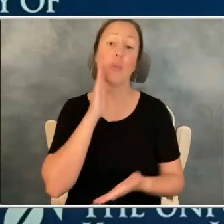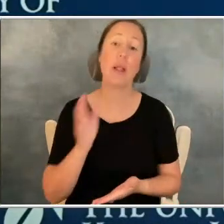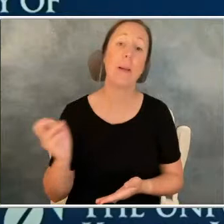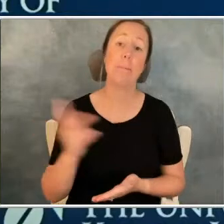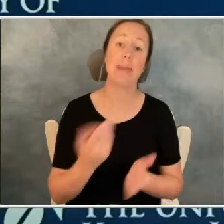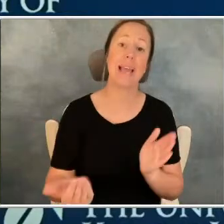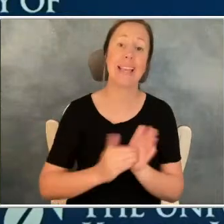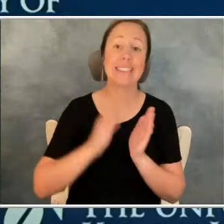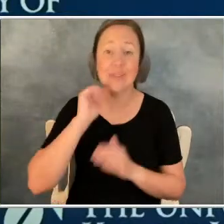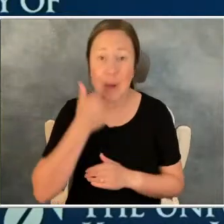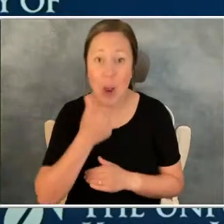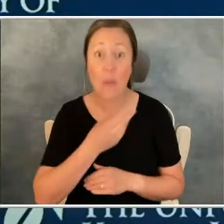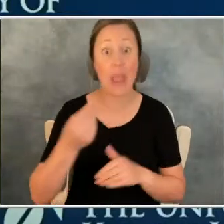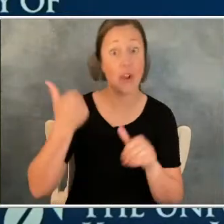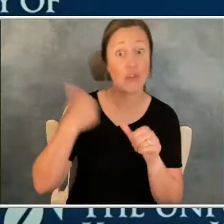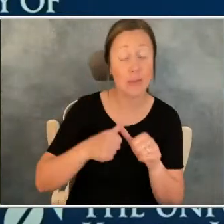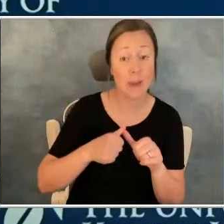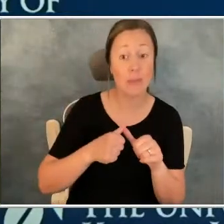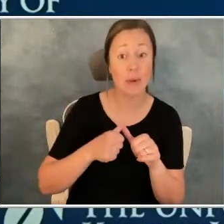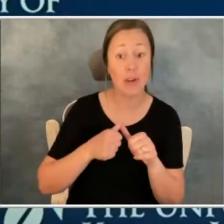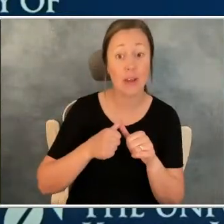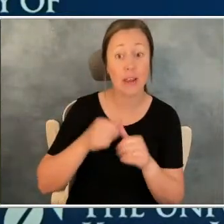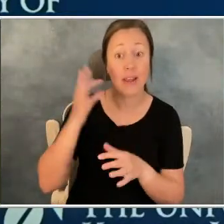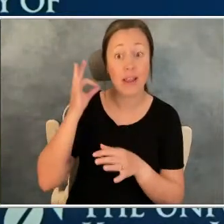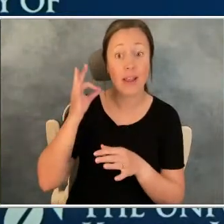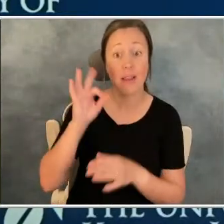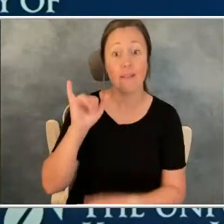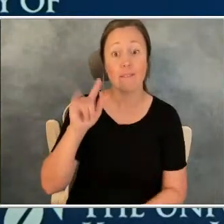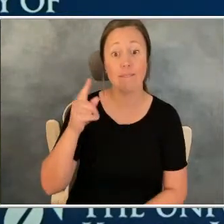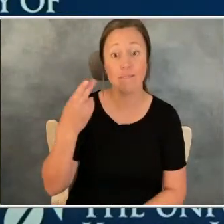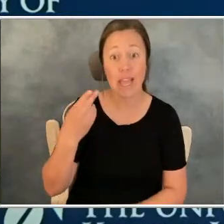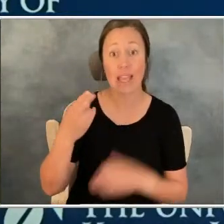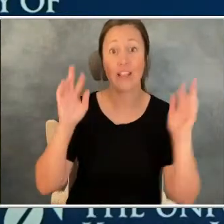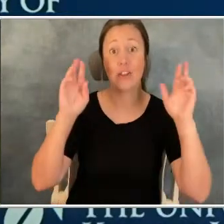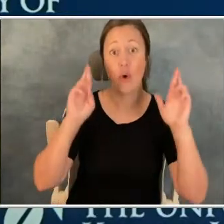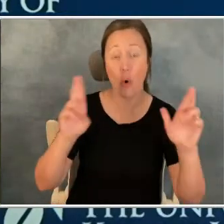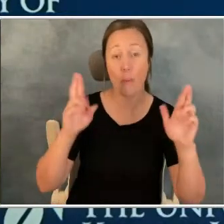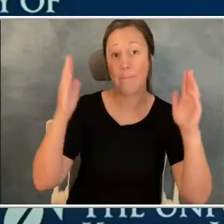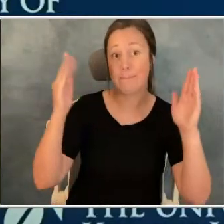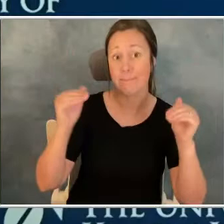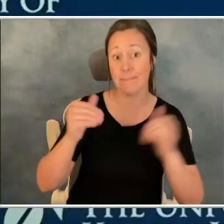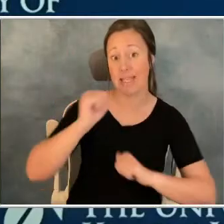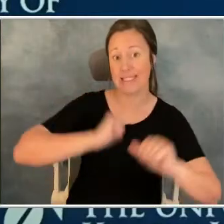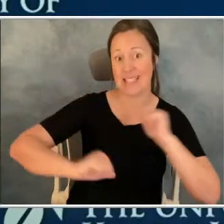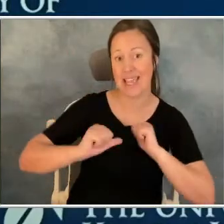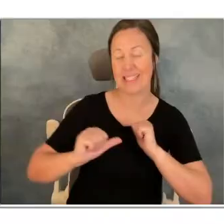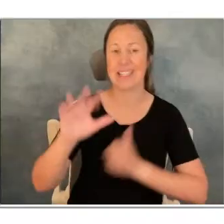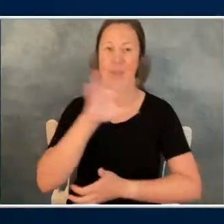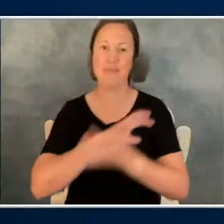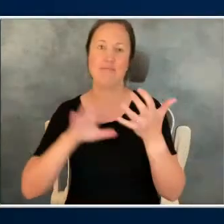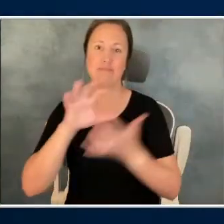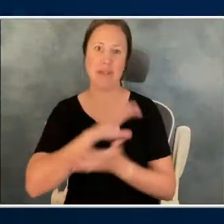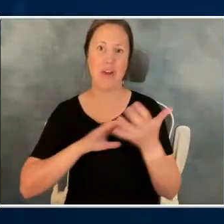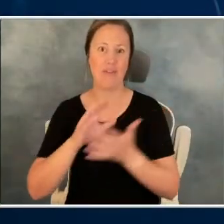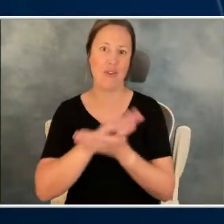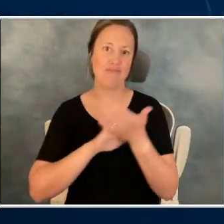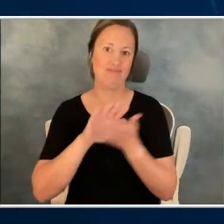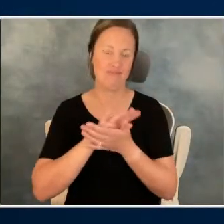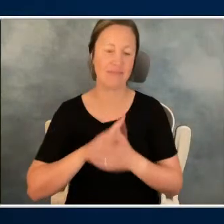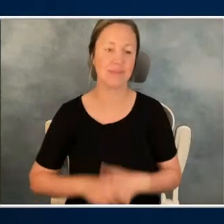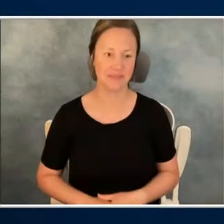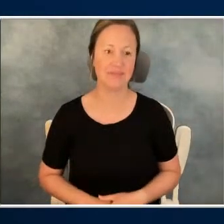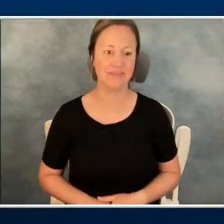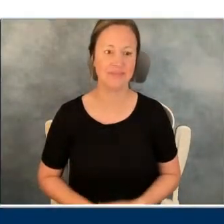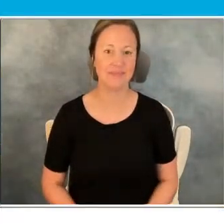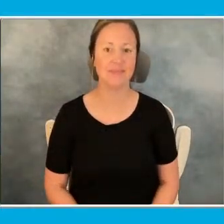And remember, faith, hope, science. Wow, that's a powerful combination. Live long and prosper. Coming up Friday on the